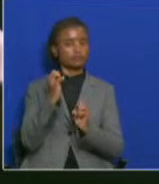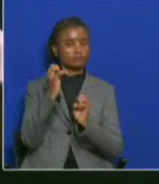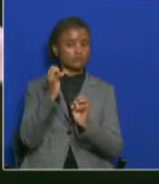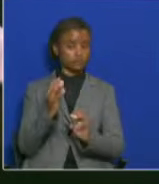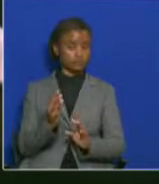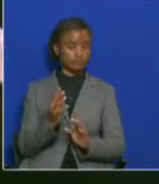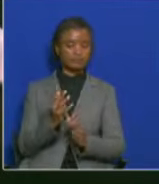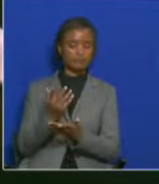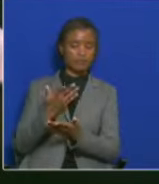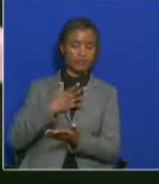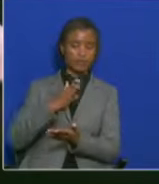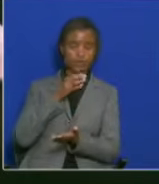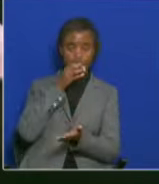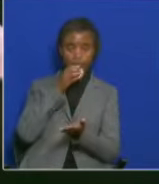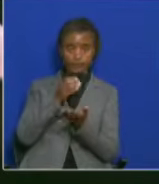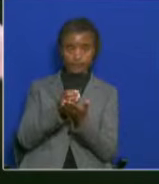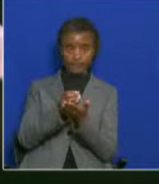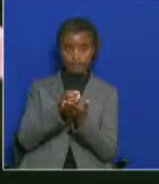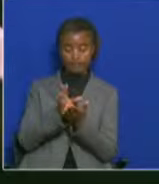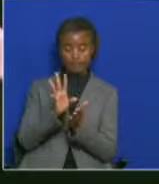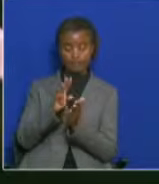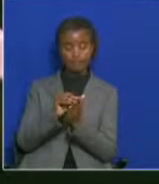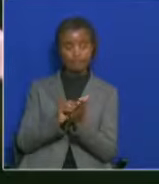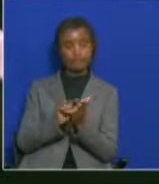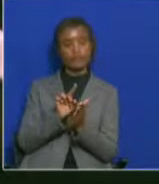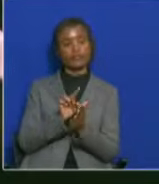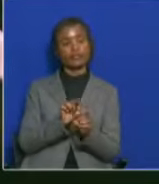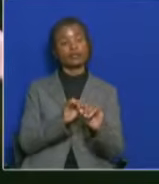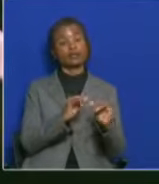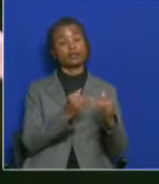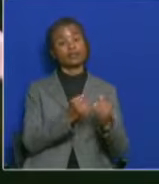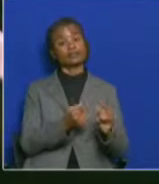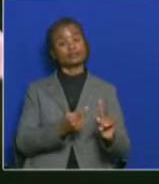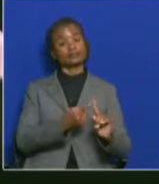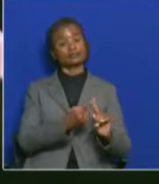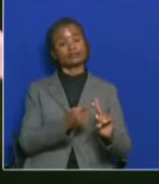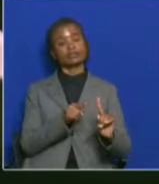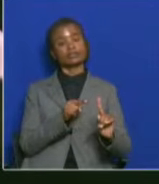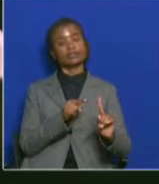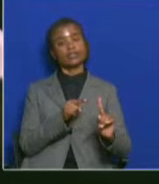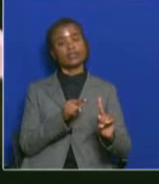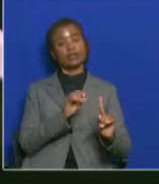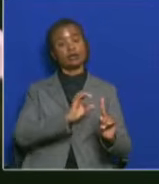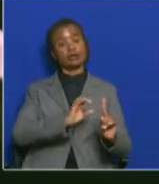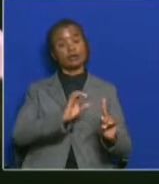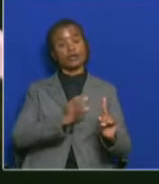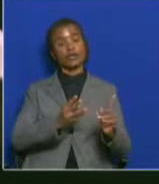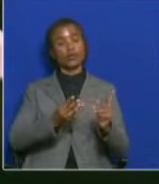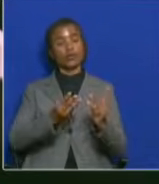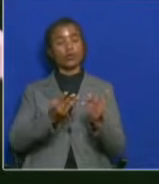that Carney Links or Mr. Mazzotti himself, have they